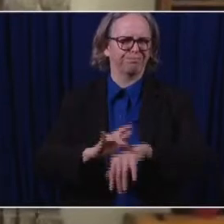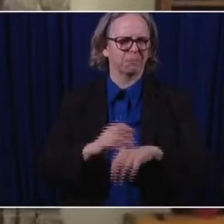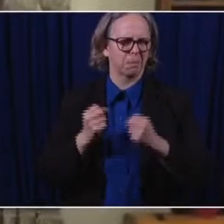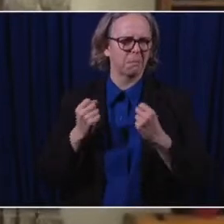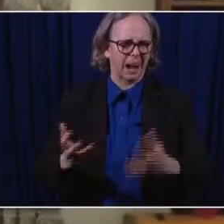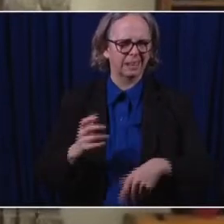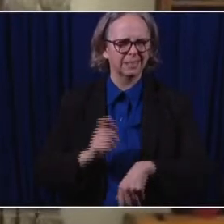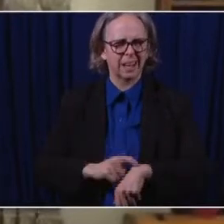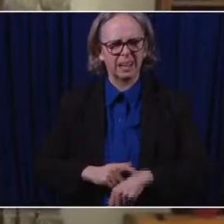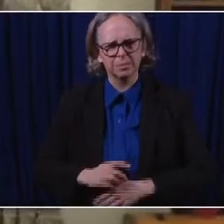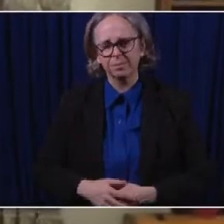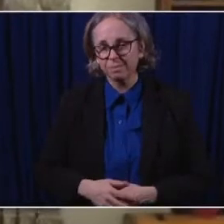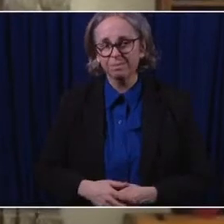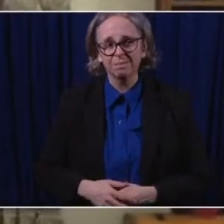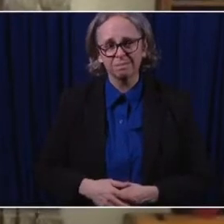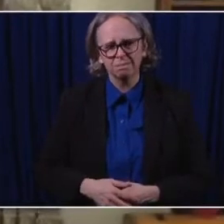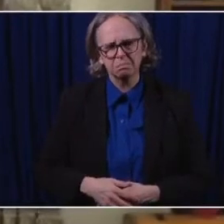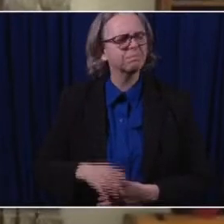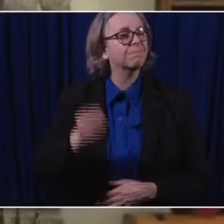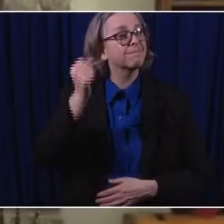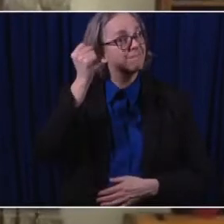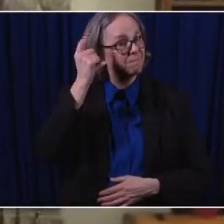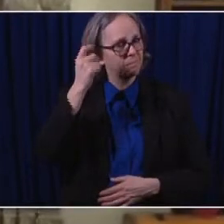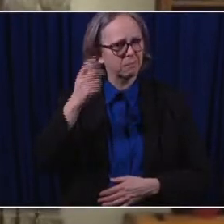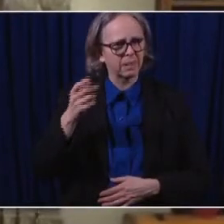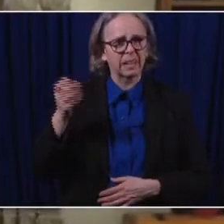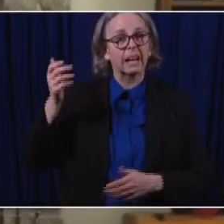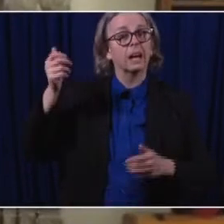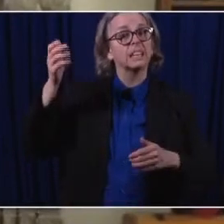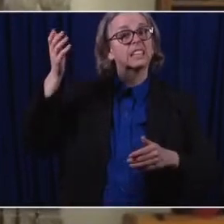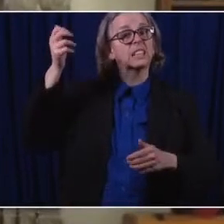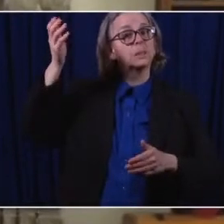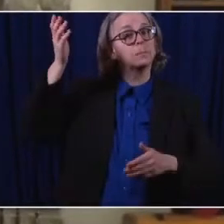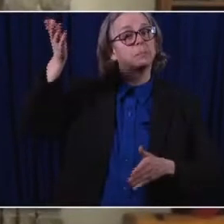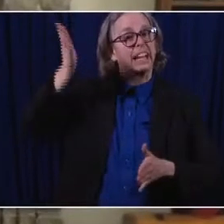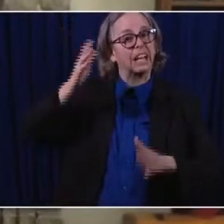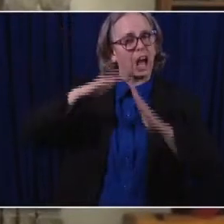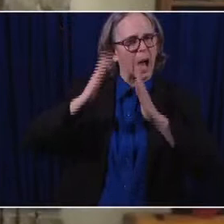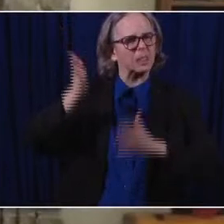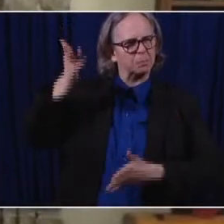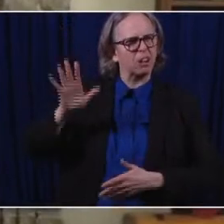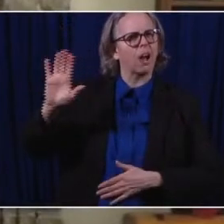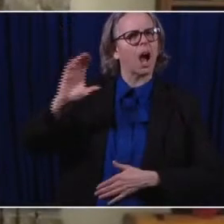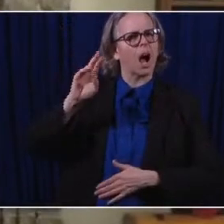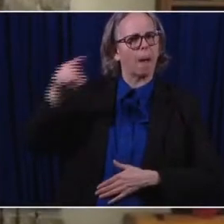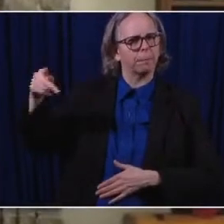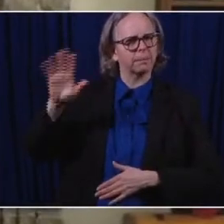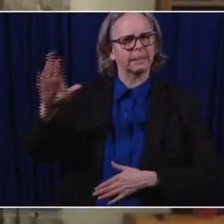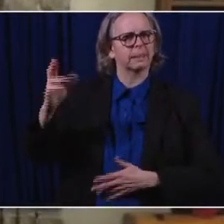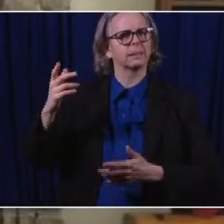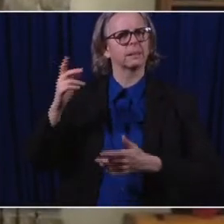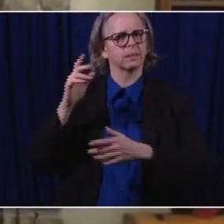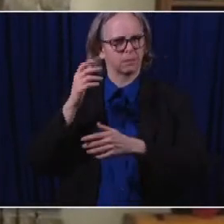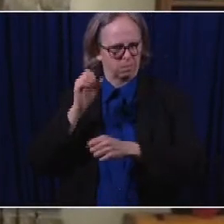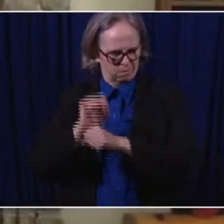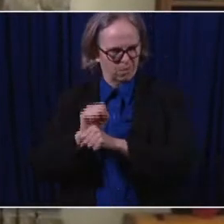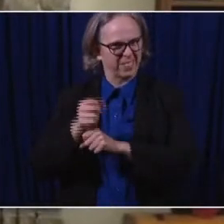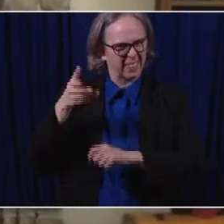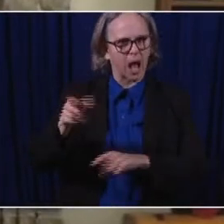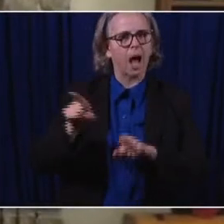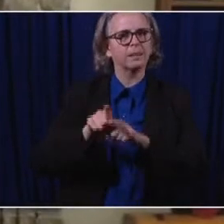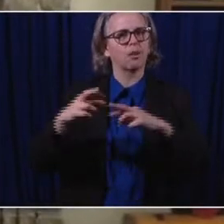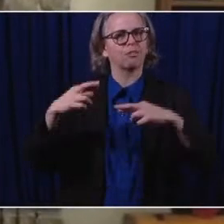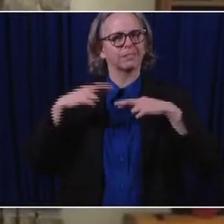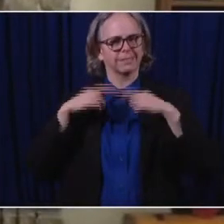Speaker Cupp's wife, Libby, is a retired teacher from Apollo. I think she taught there 24 years. So just a little little